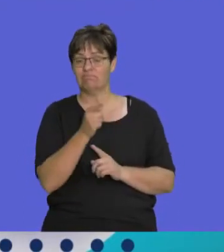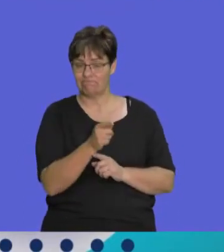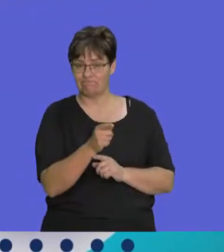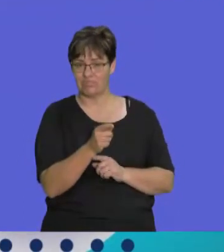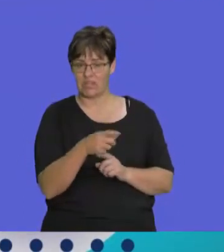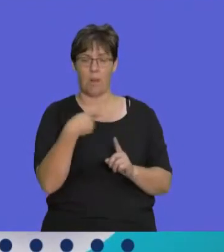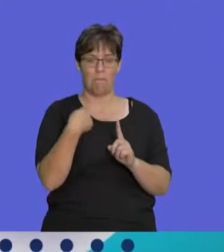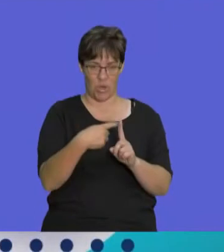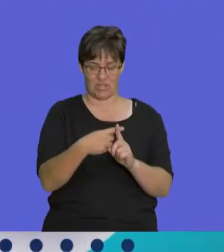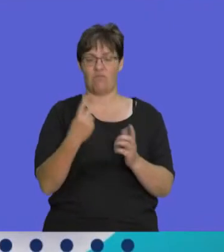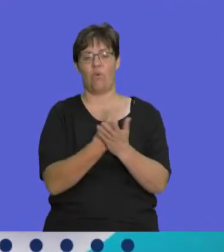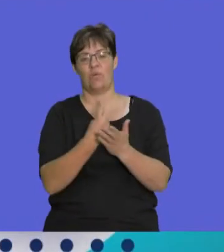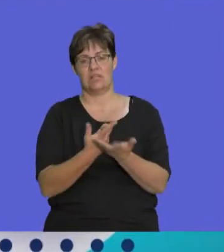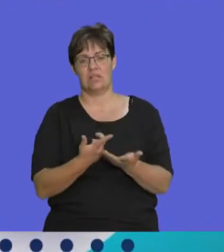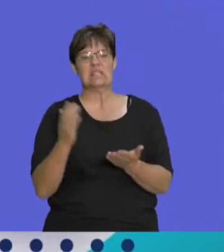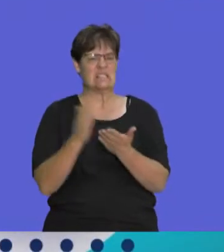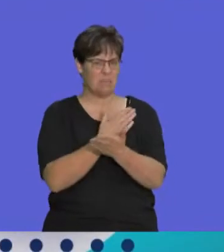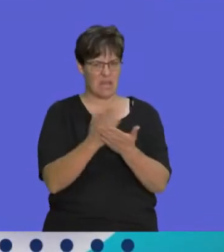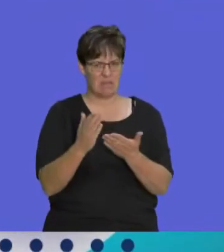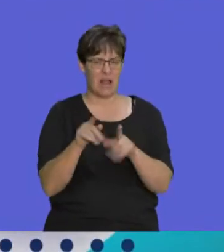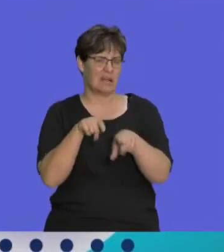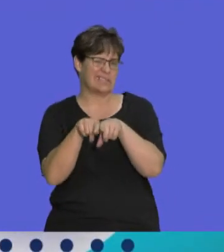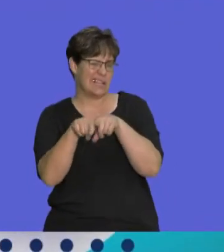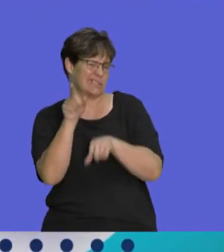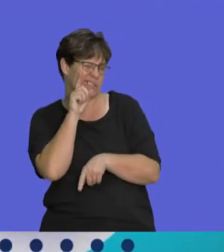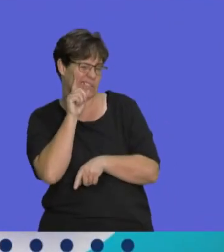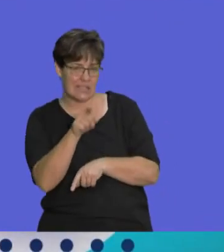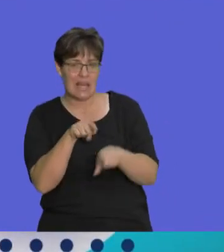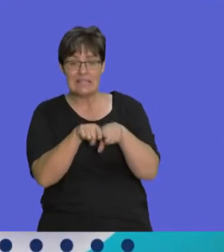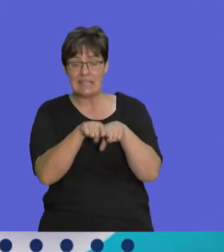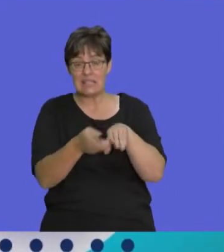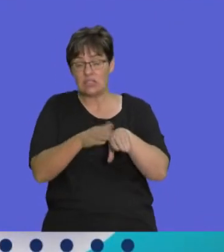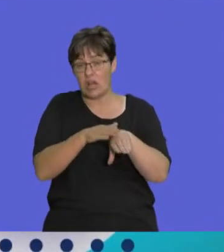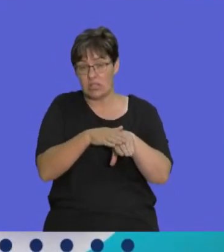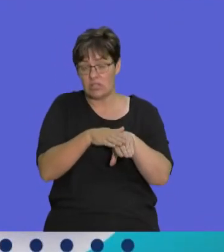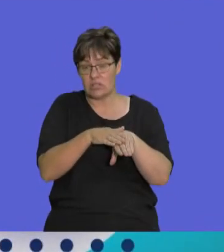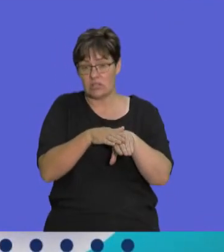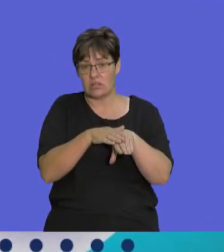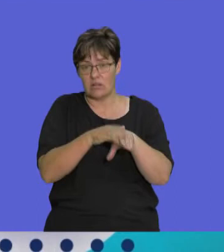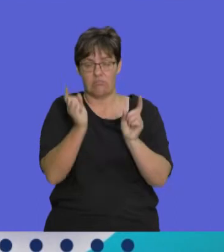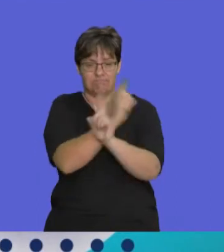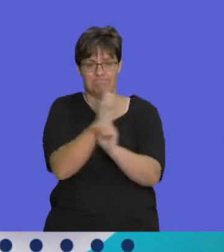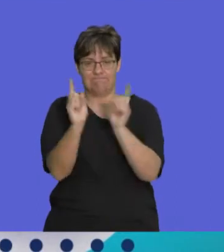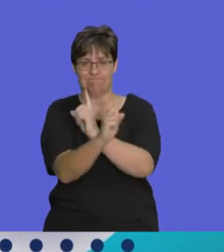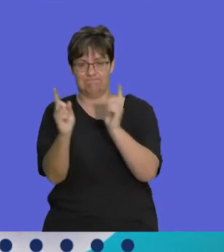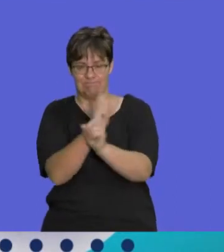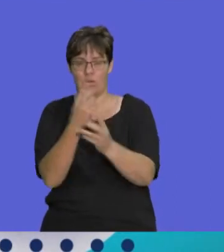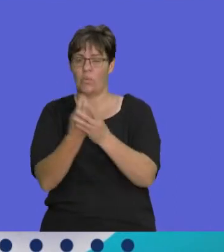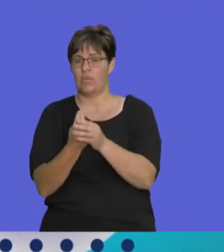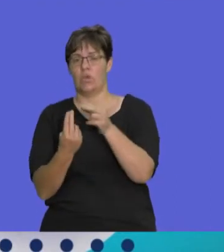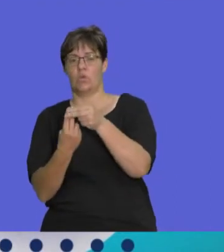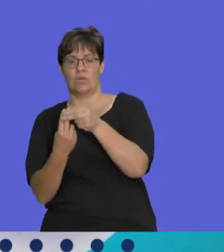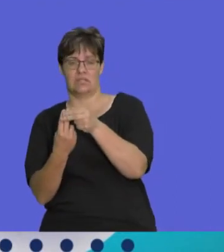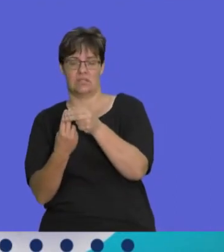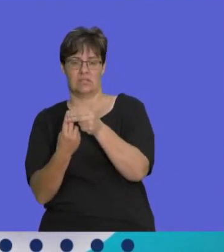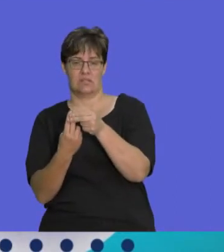to be as a positive charge. Sometimes we refer to it as a test charge. So the word test charge will be used interchangeably with unit